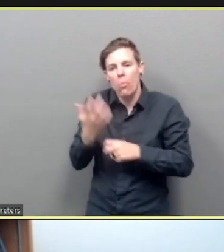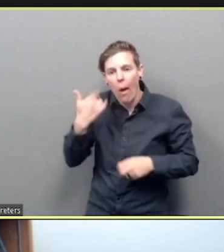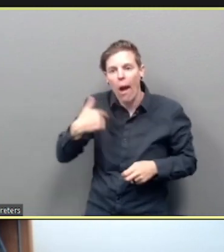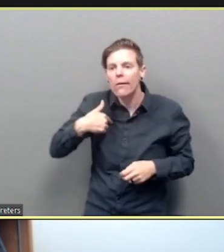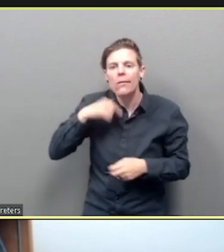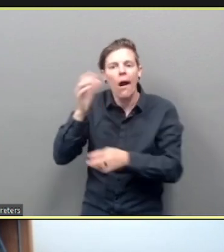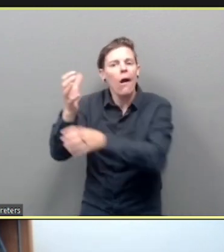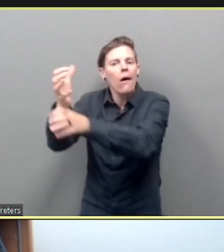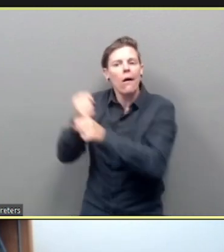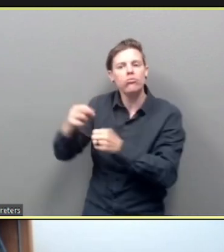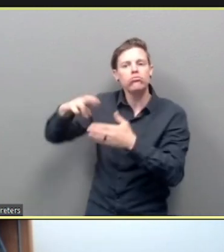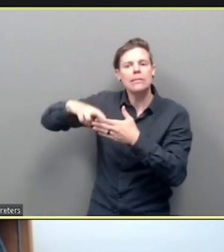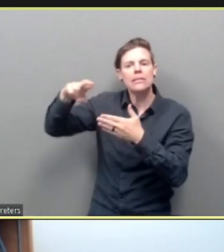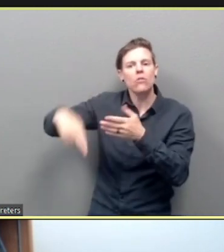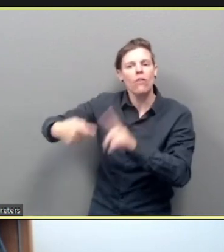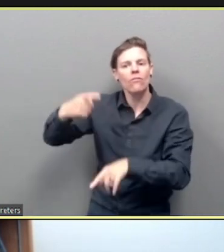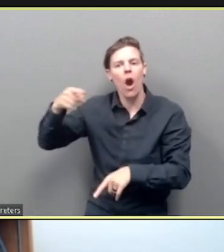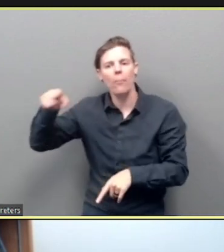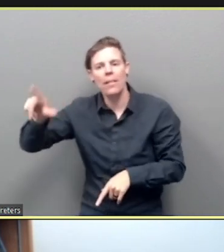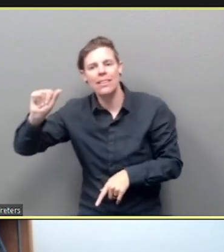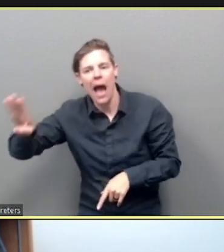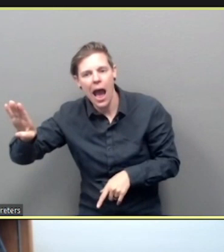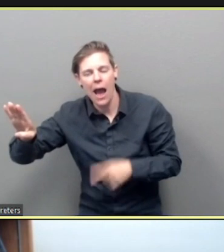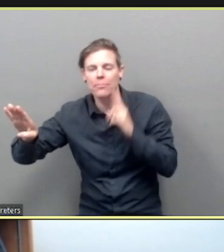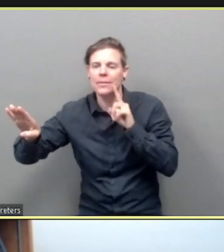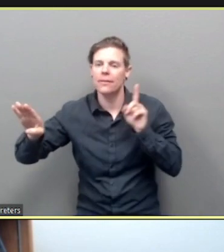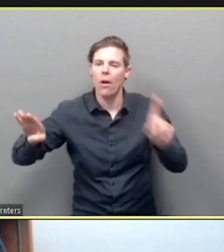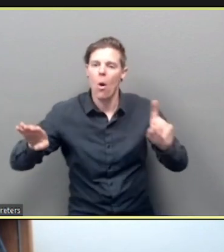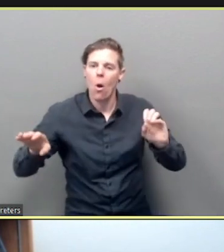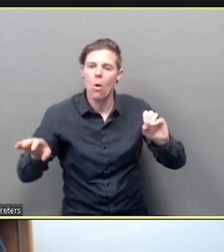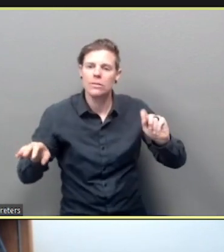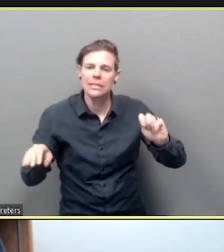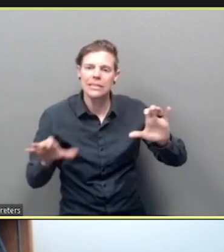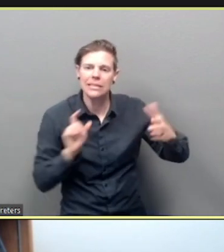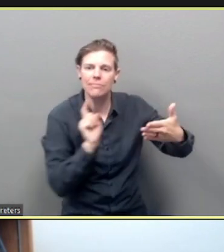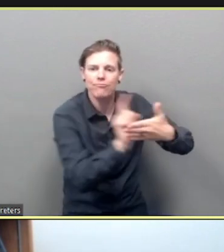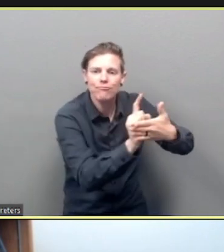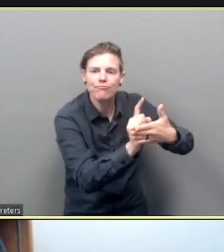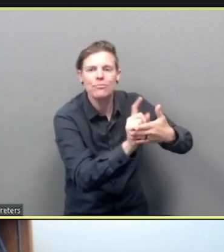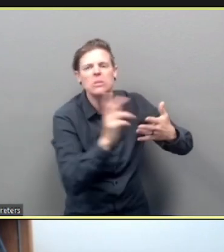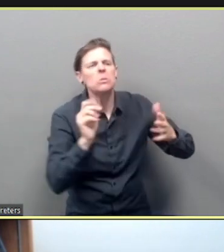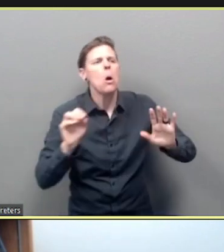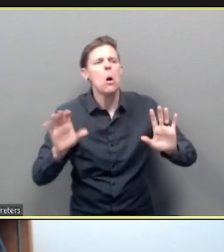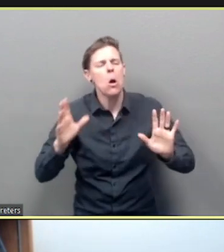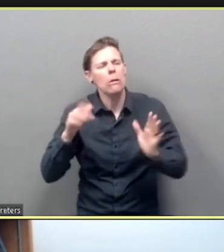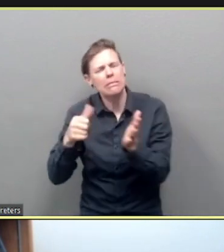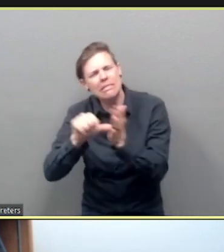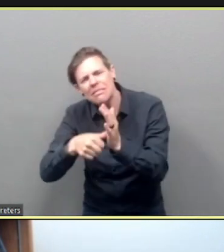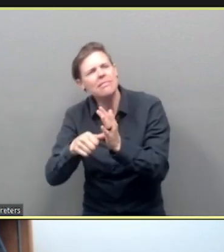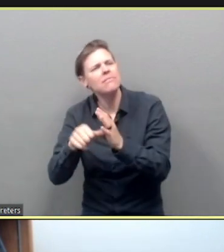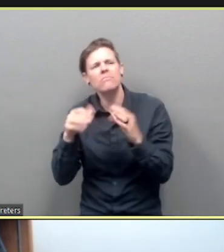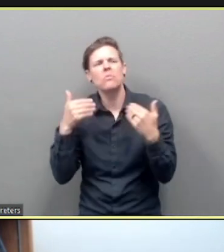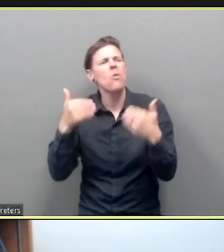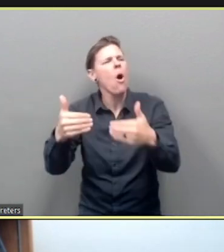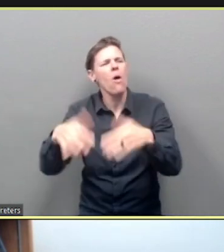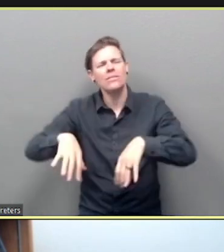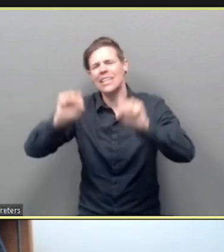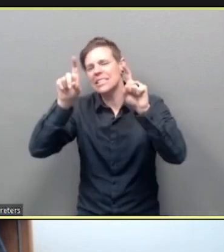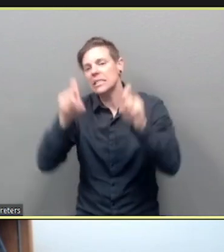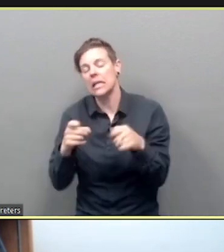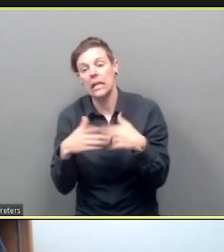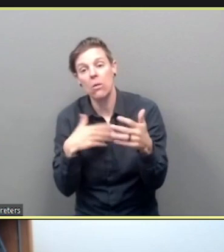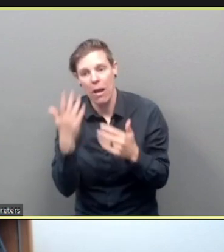positivity. But the primary goal is to ensure availability of tests, and to ensure